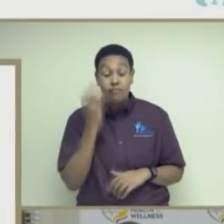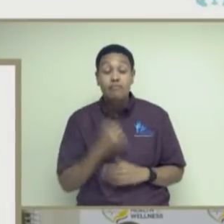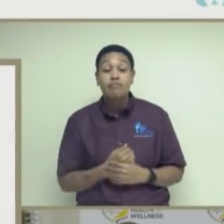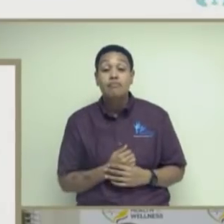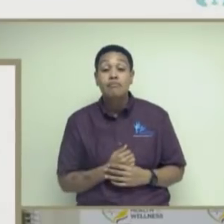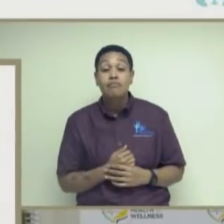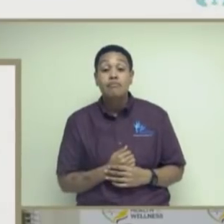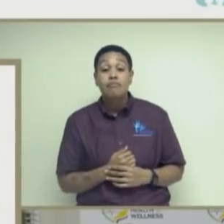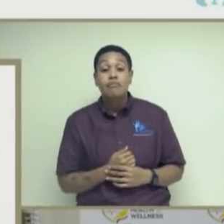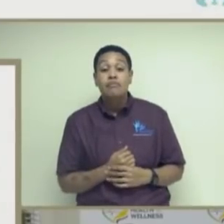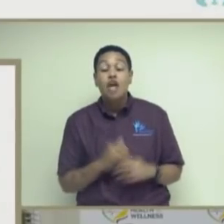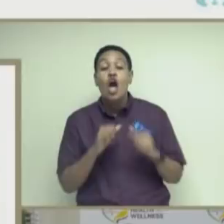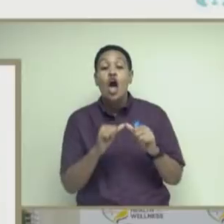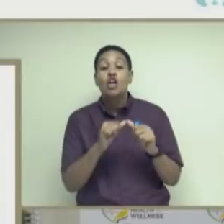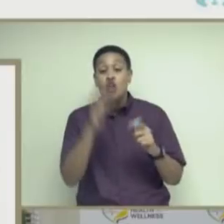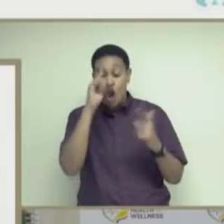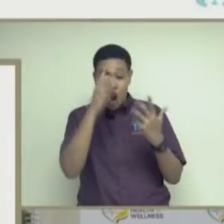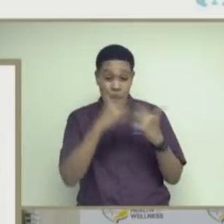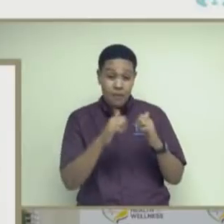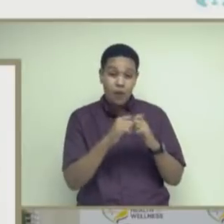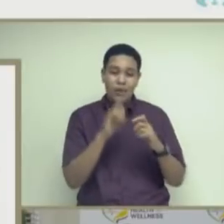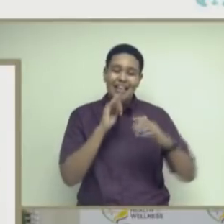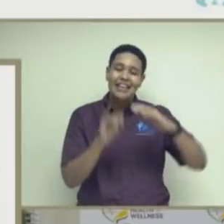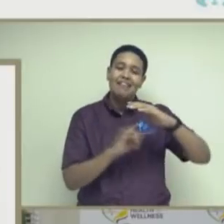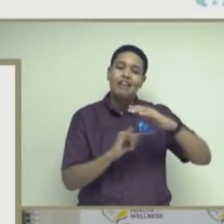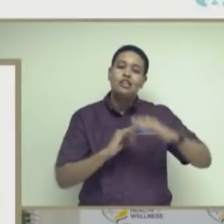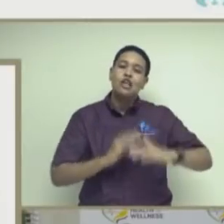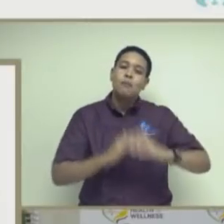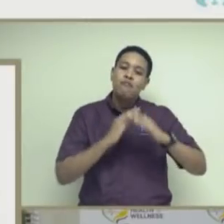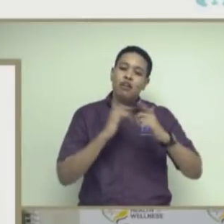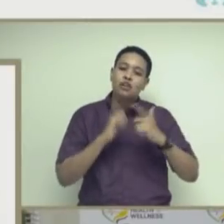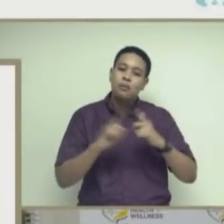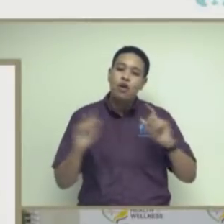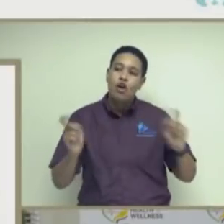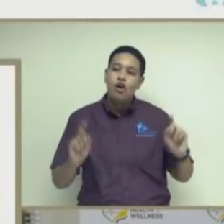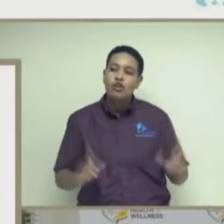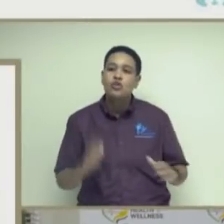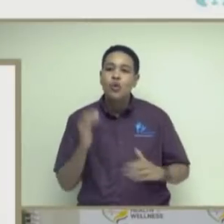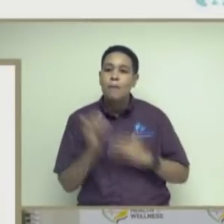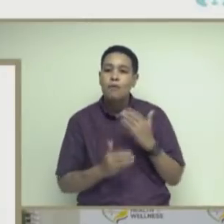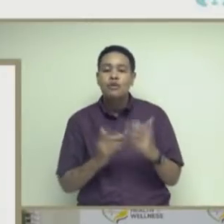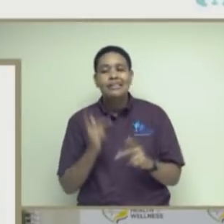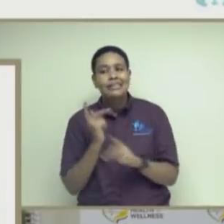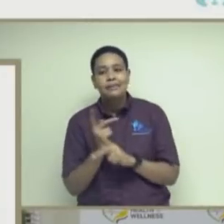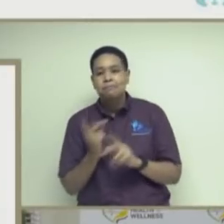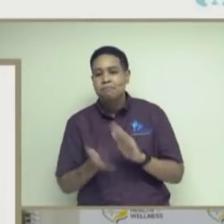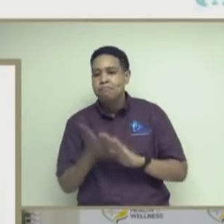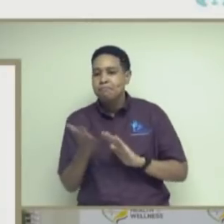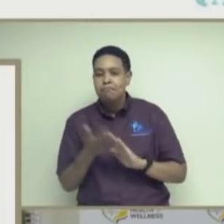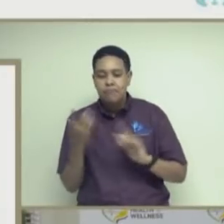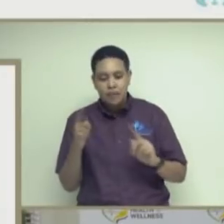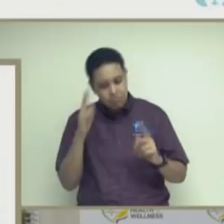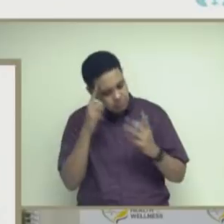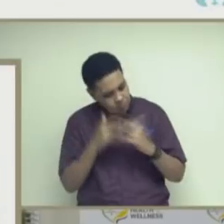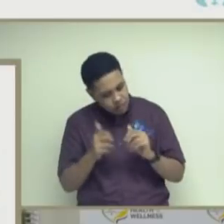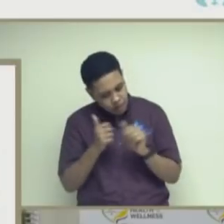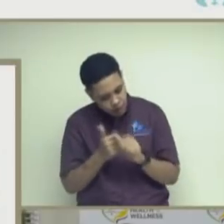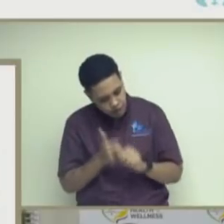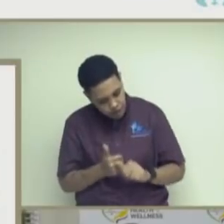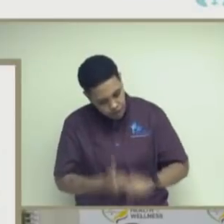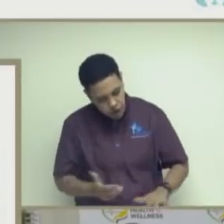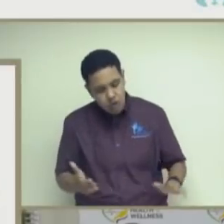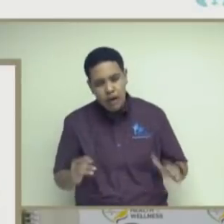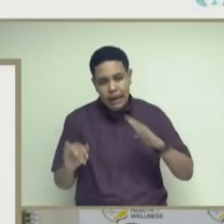continue to be compliant with the infection prevention and control procedures and rules, and to ensure that